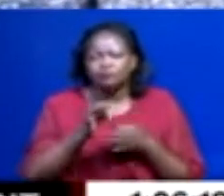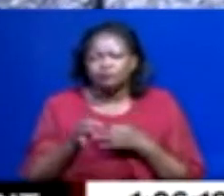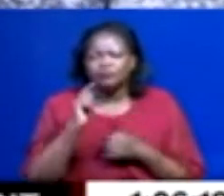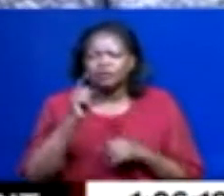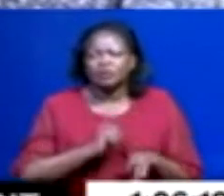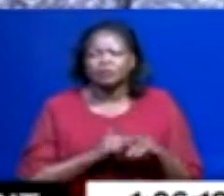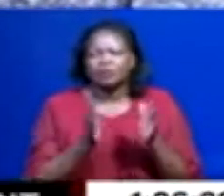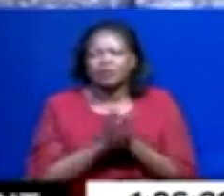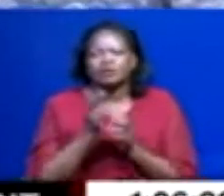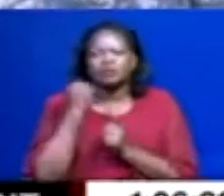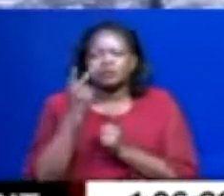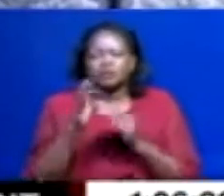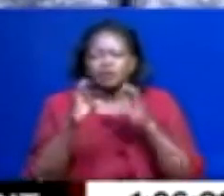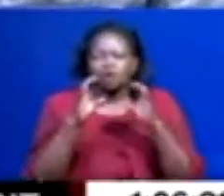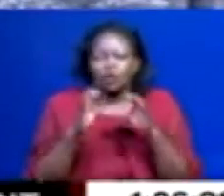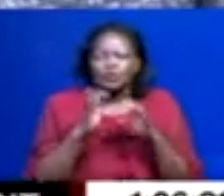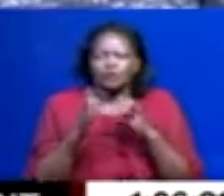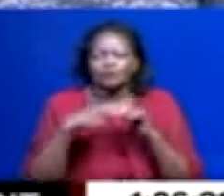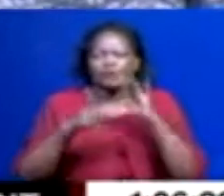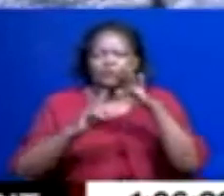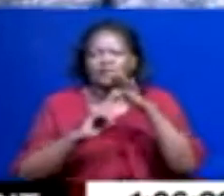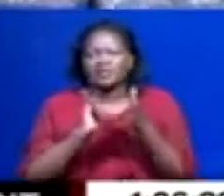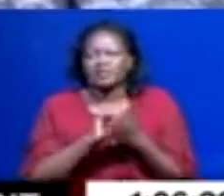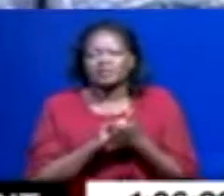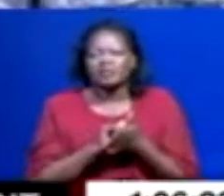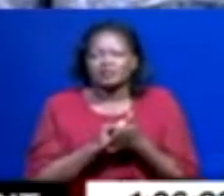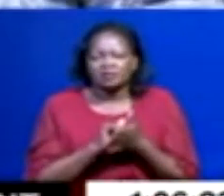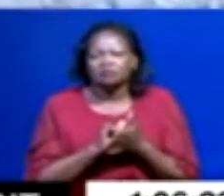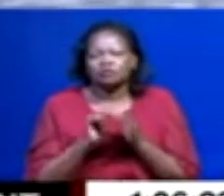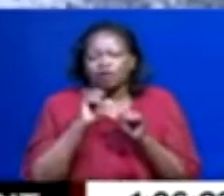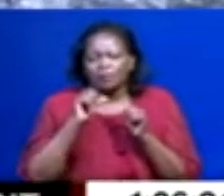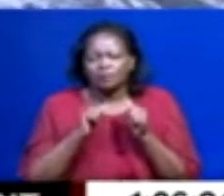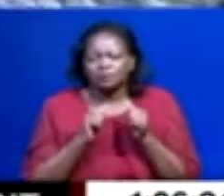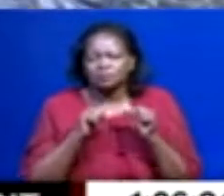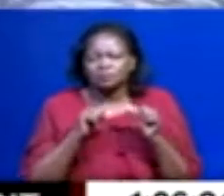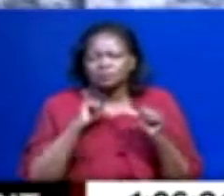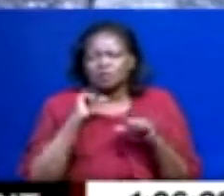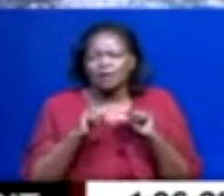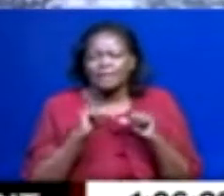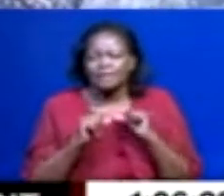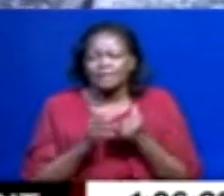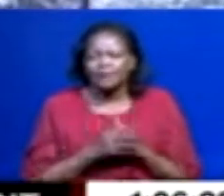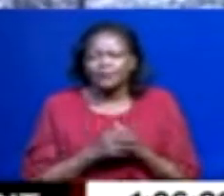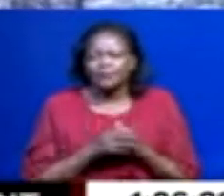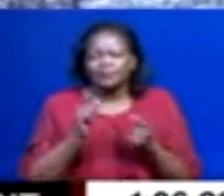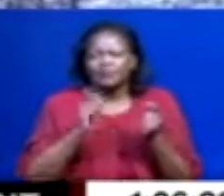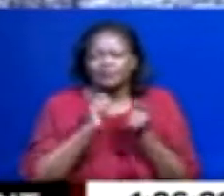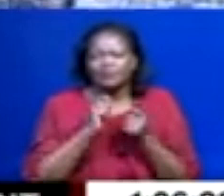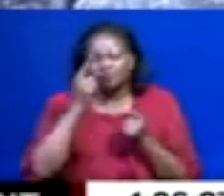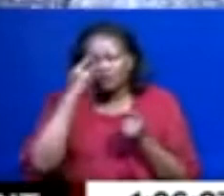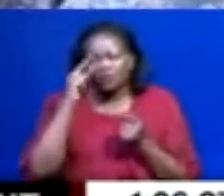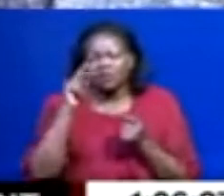finally, you will find the communication from the ministry, the one that I made reference to, in terms of the specifications for the